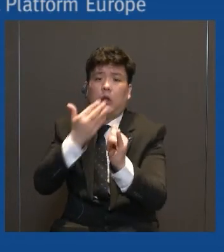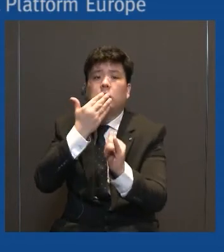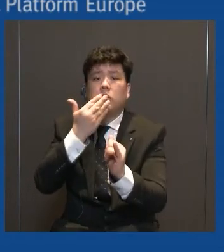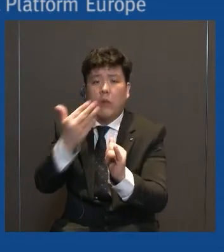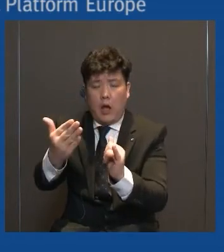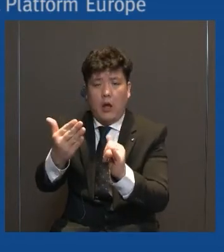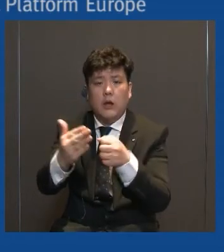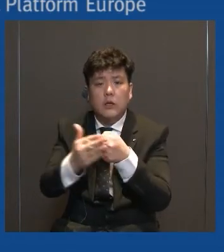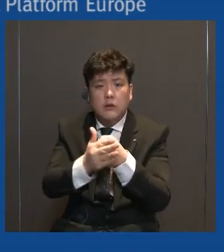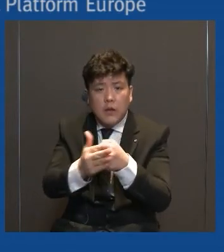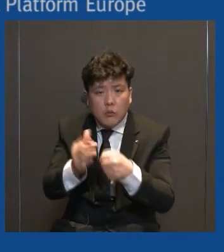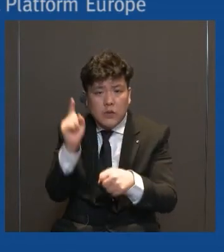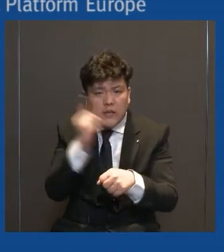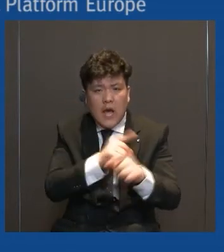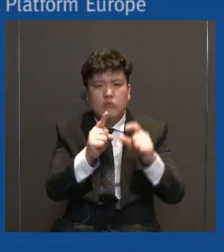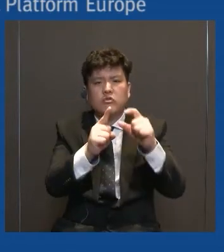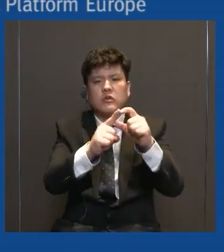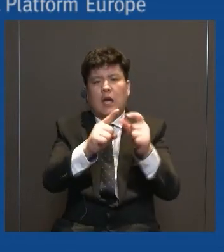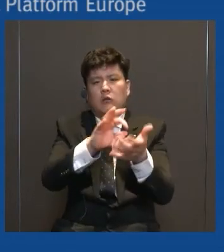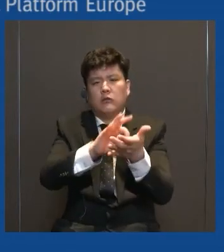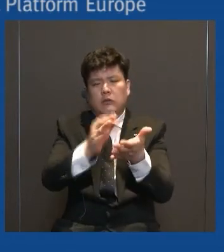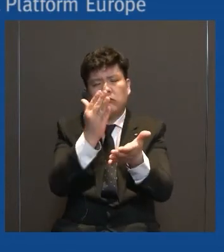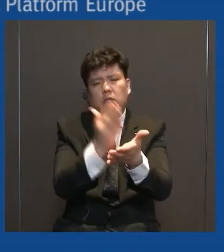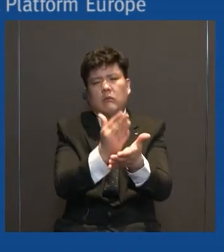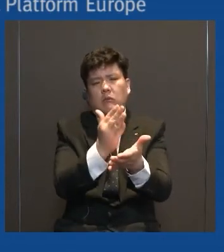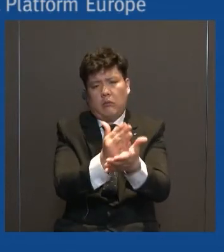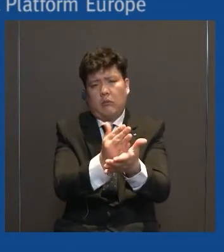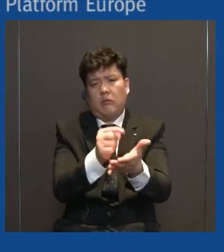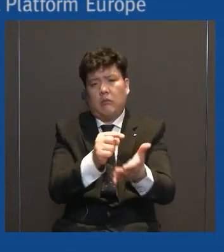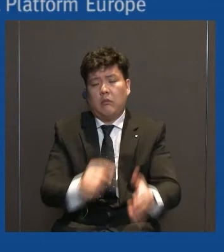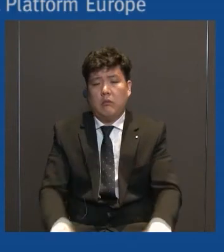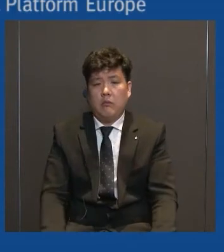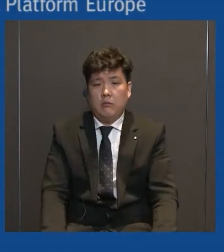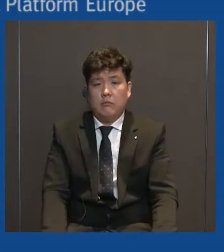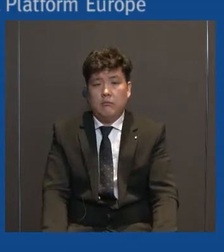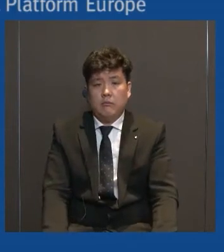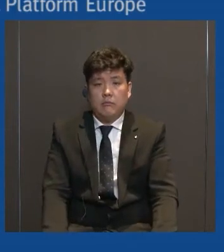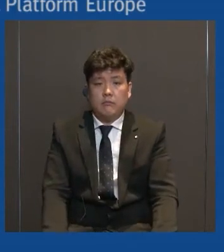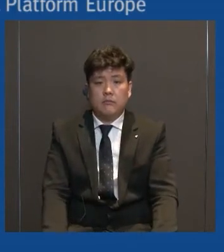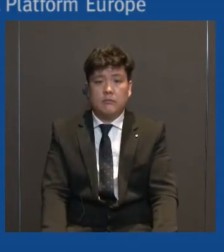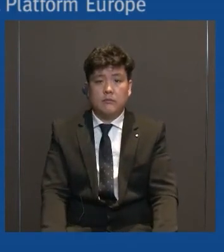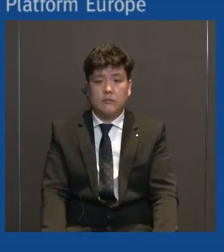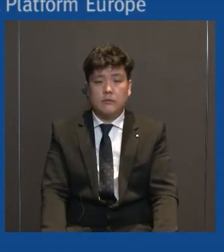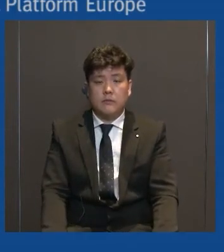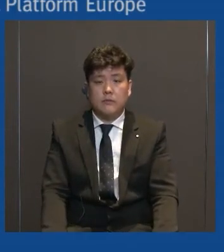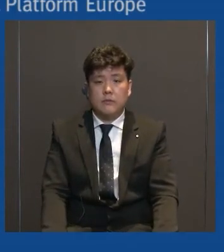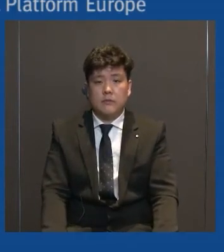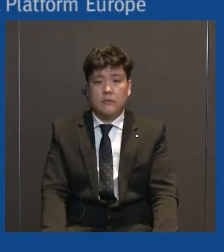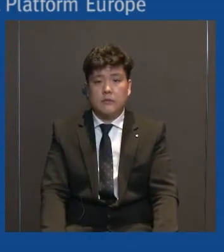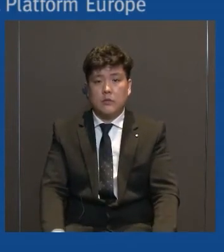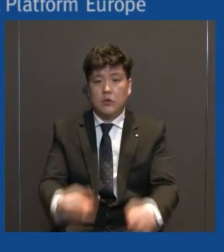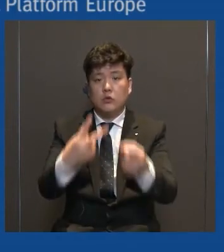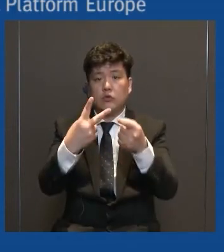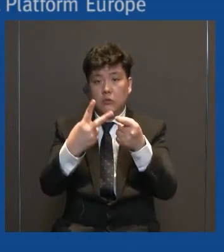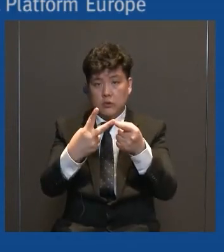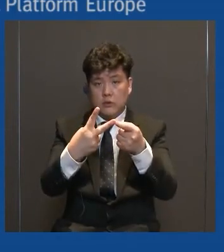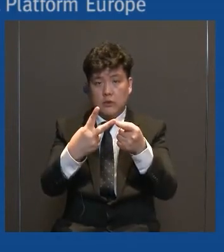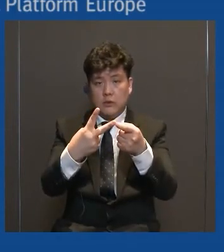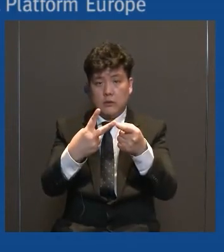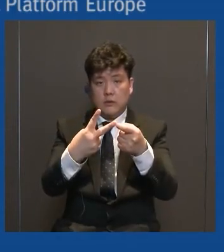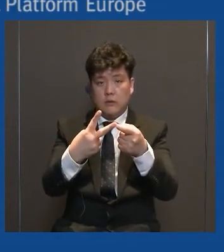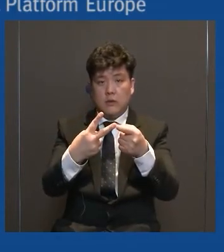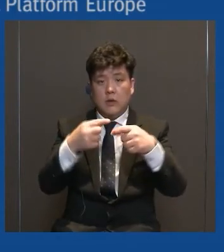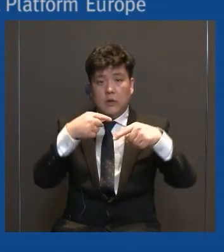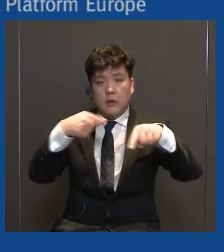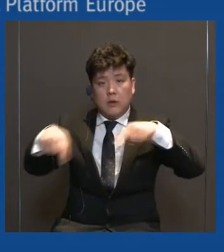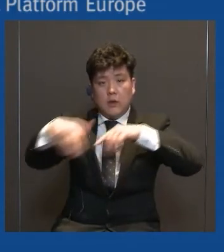but just as what it is, human rights breaches. Second, we need to recognize in practice older people's